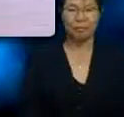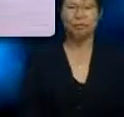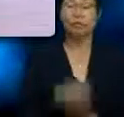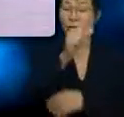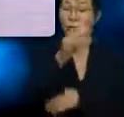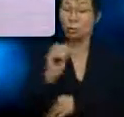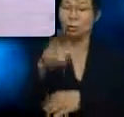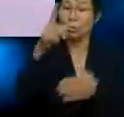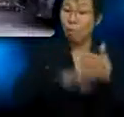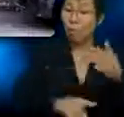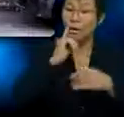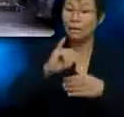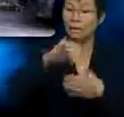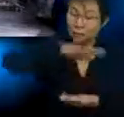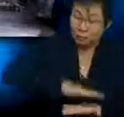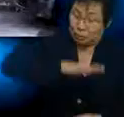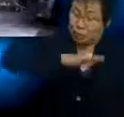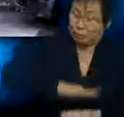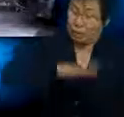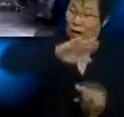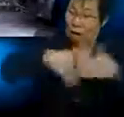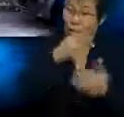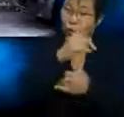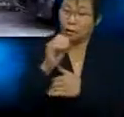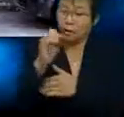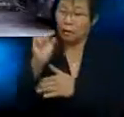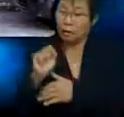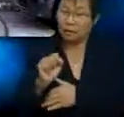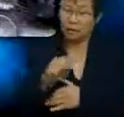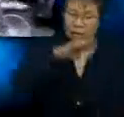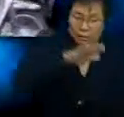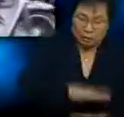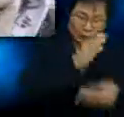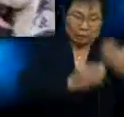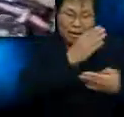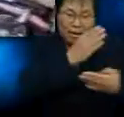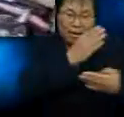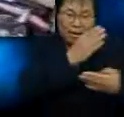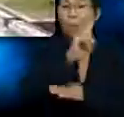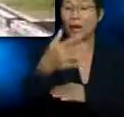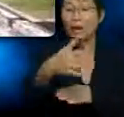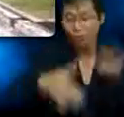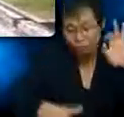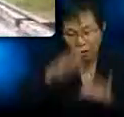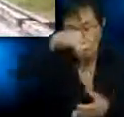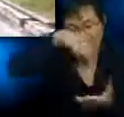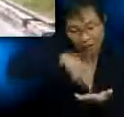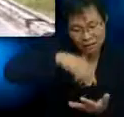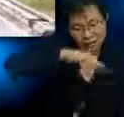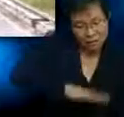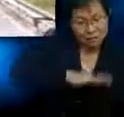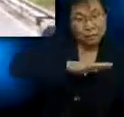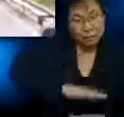So, what is a spring? How does a spring behave? And where can you find these springs?